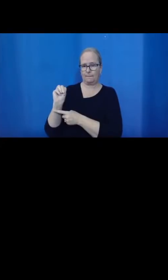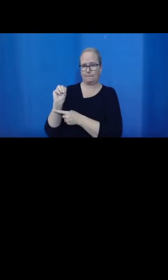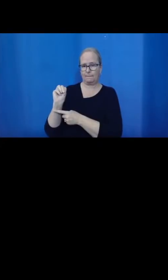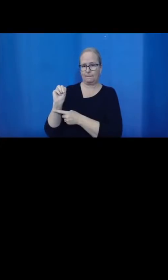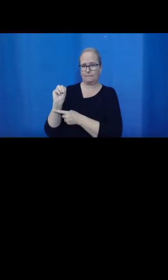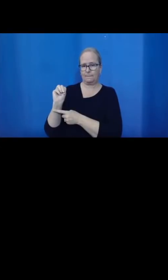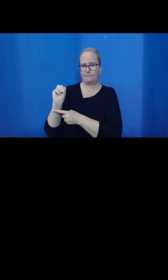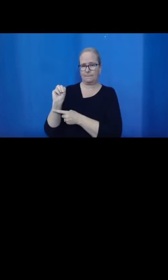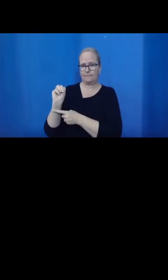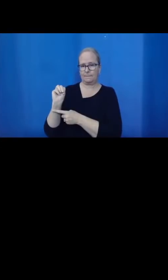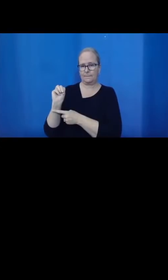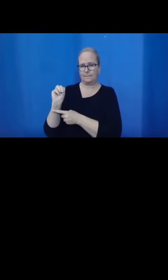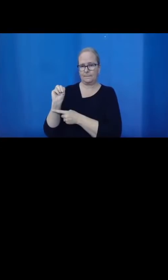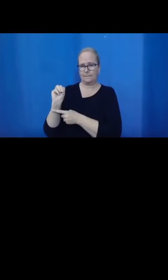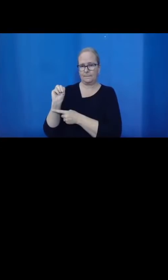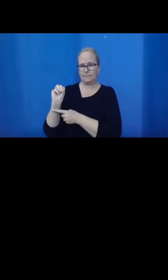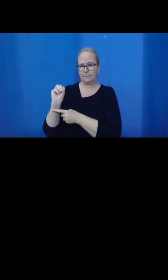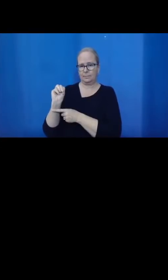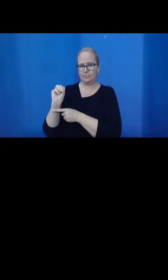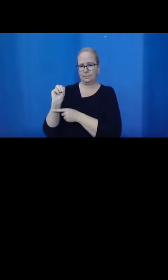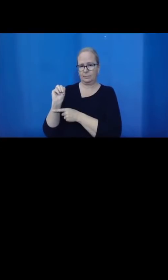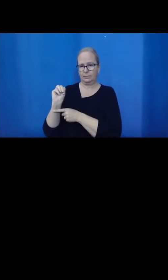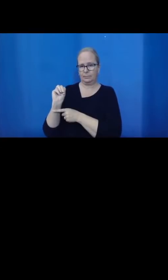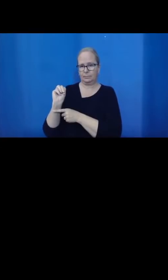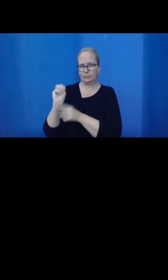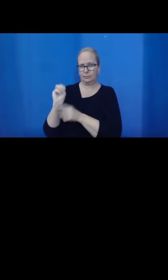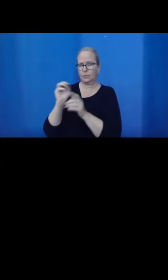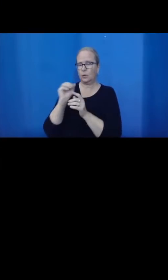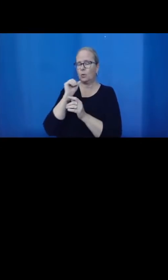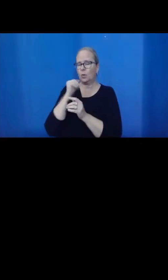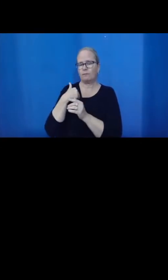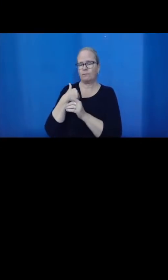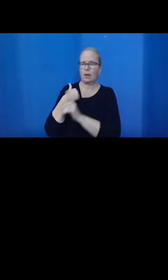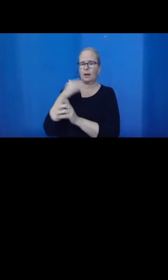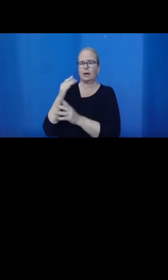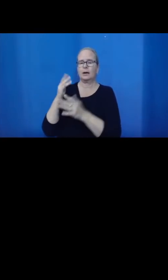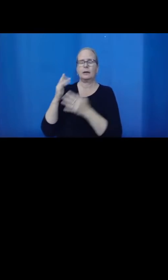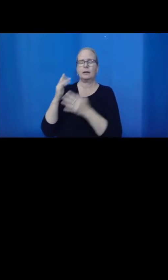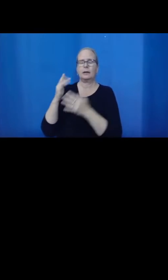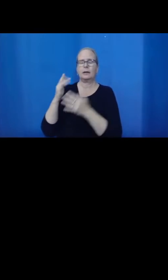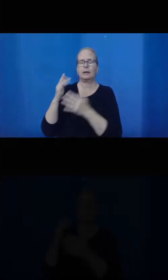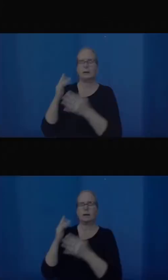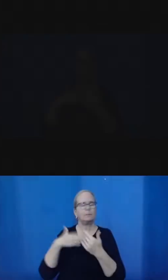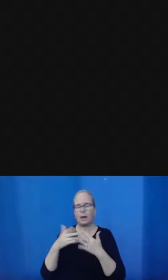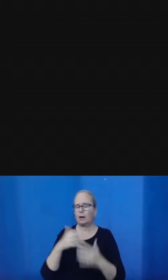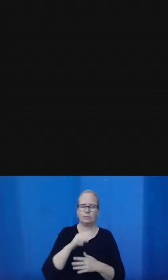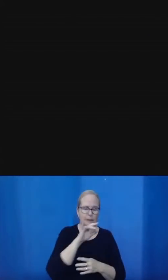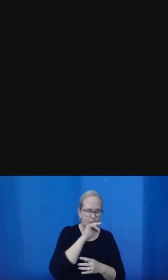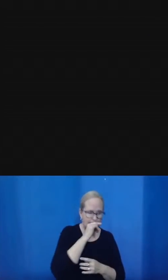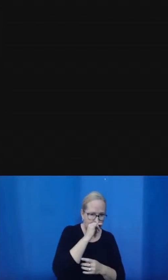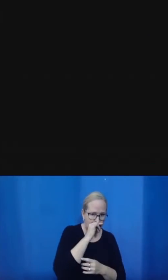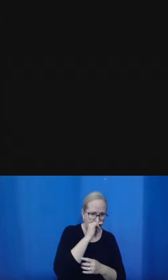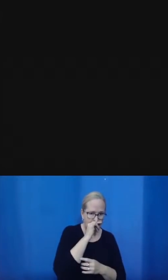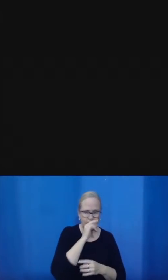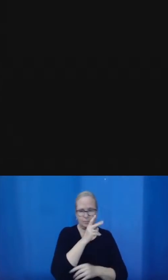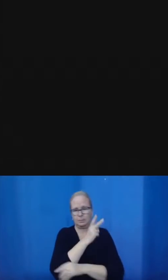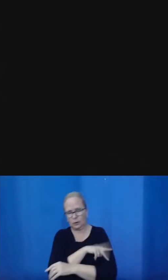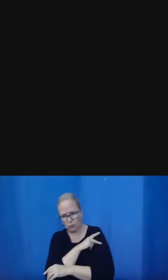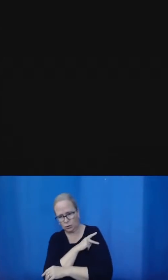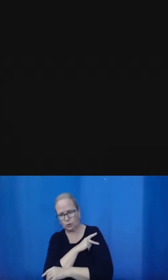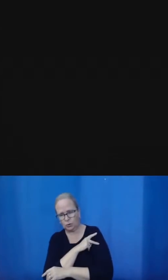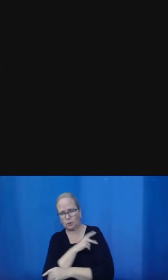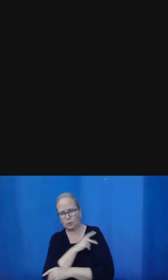the kids, my patients, the kids, whether it's the moms and dads, whether it's people that I know personally, is that we're